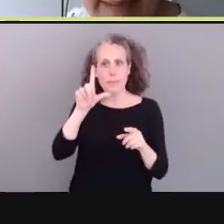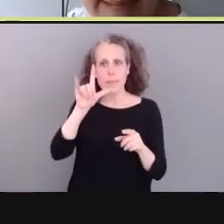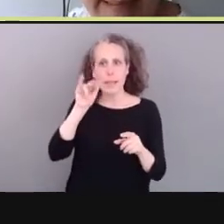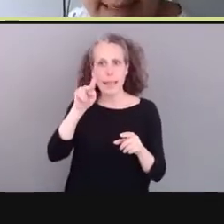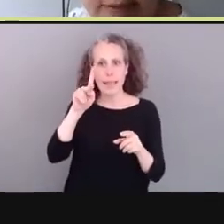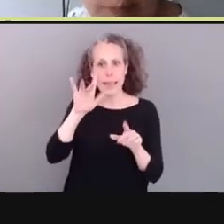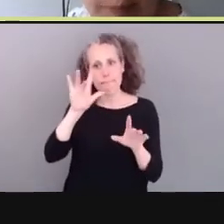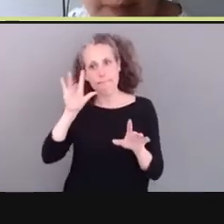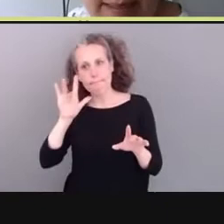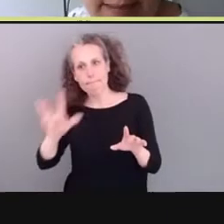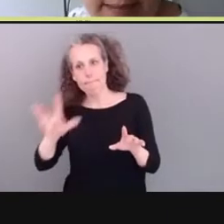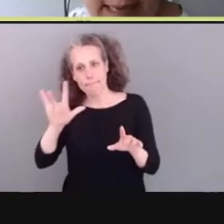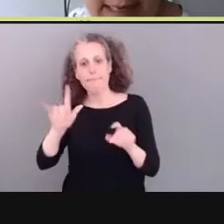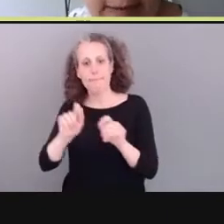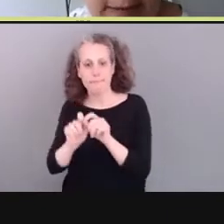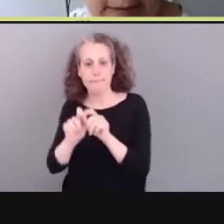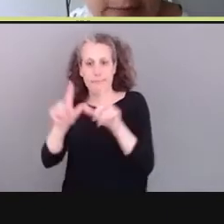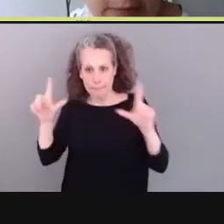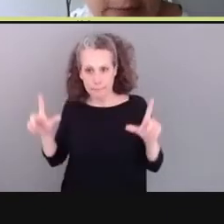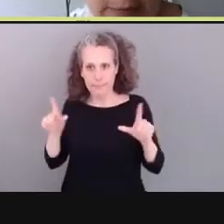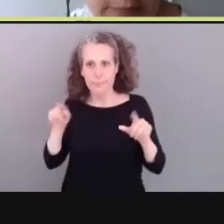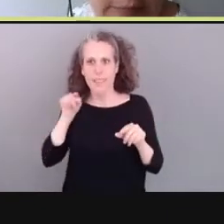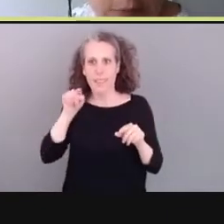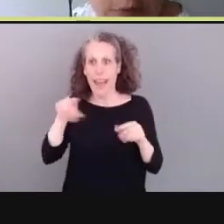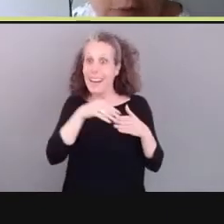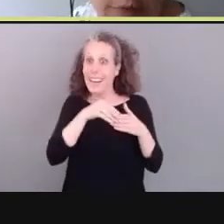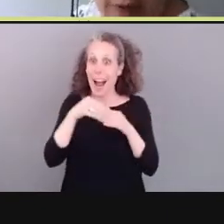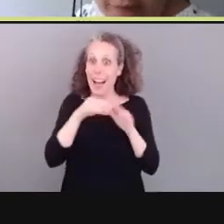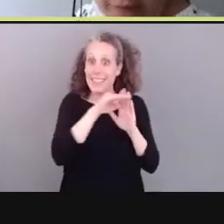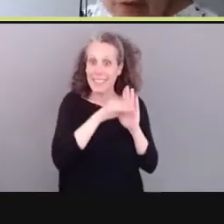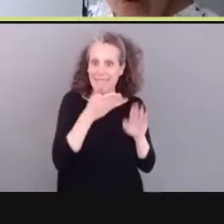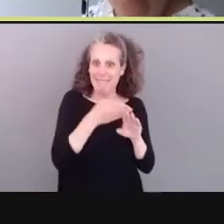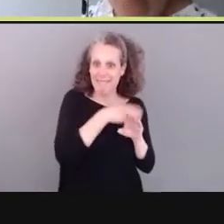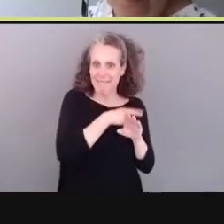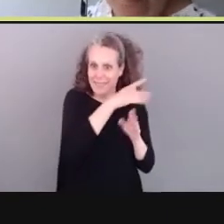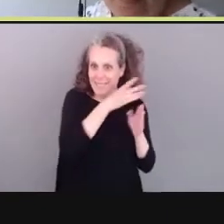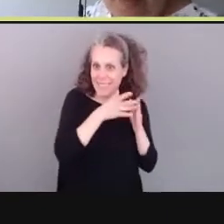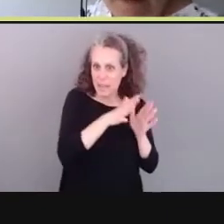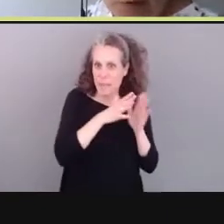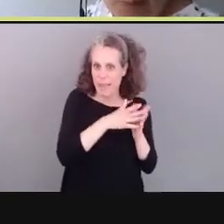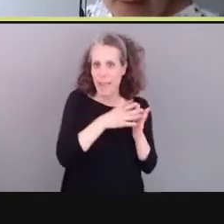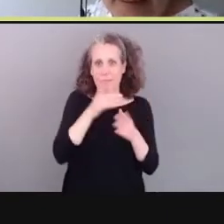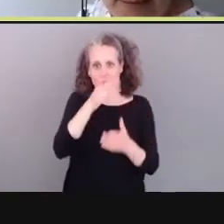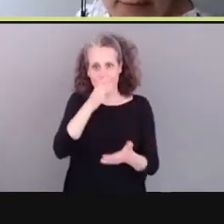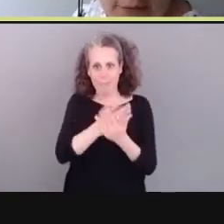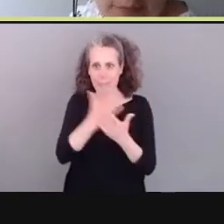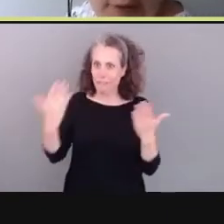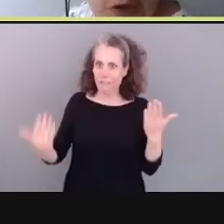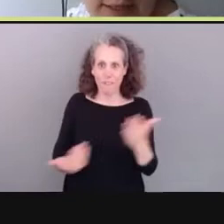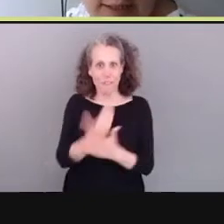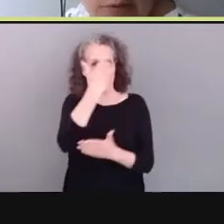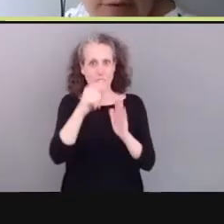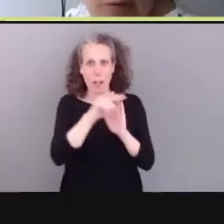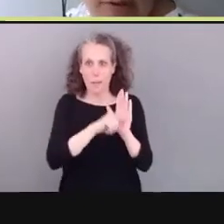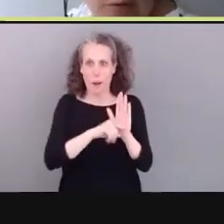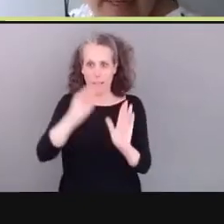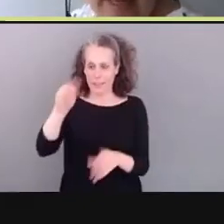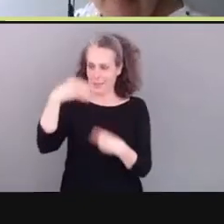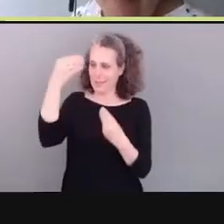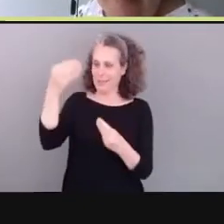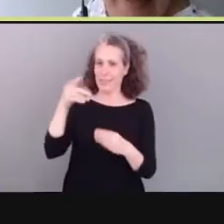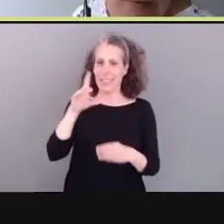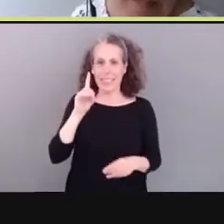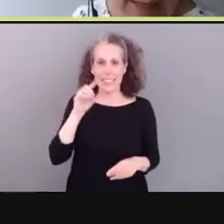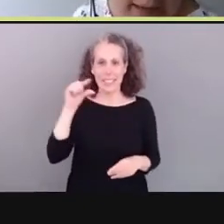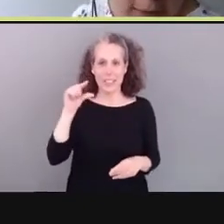to the disaster preparedness guidance. That's sort of a fresh document, fresh policy from DG ECHO that you can look